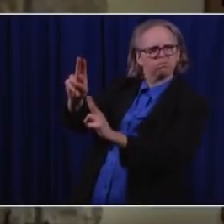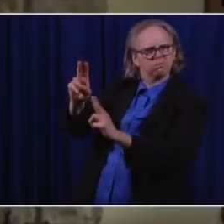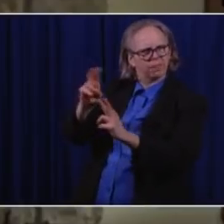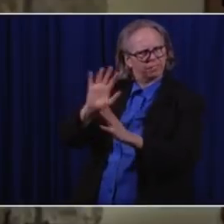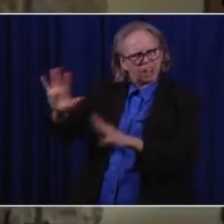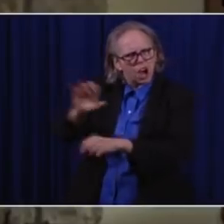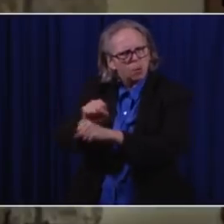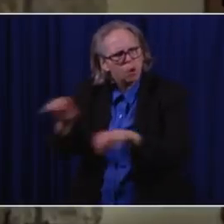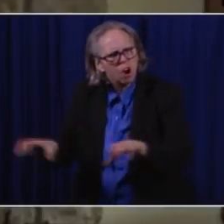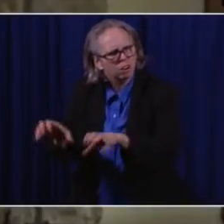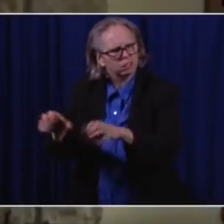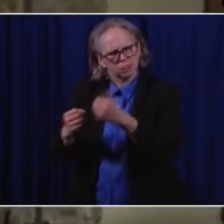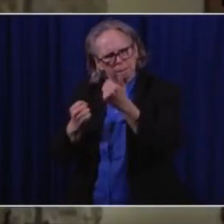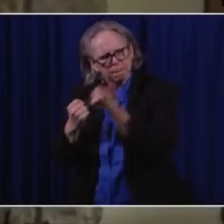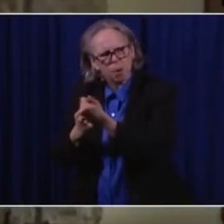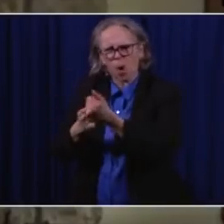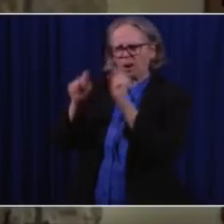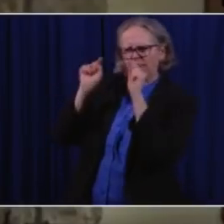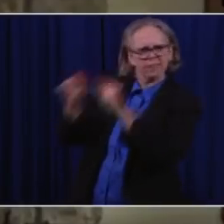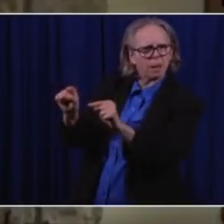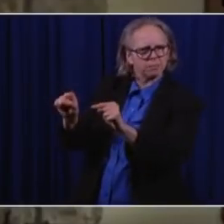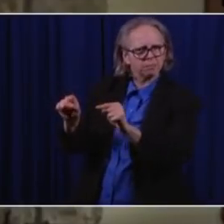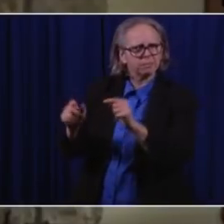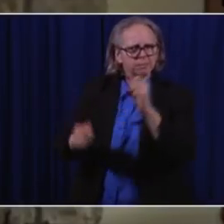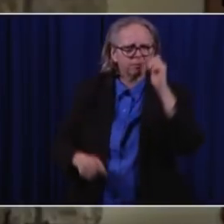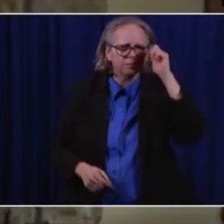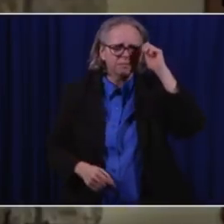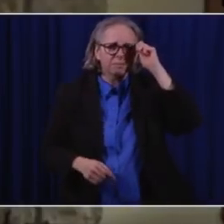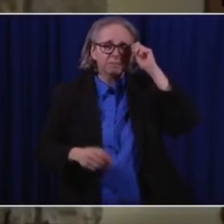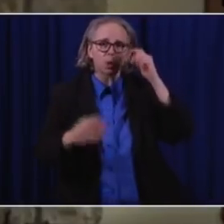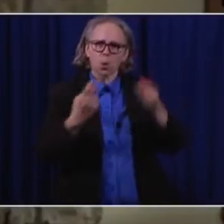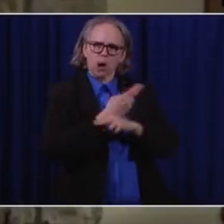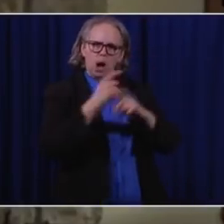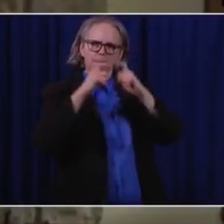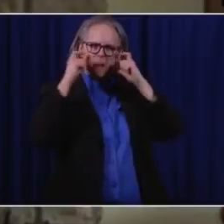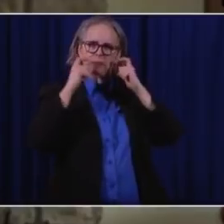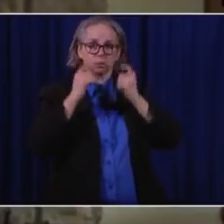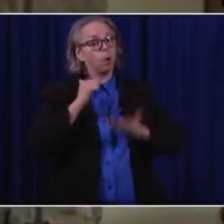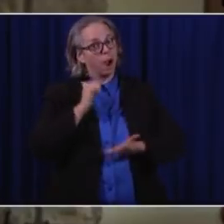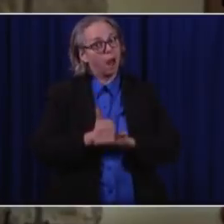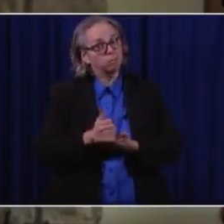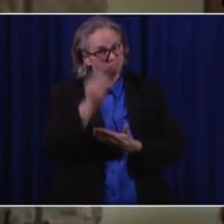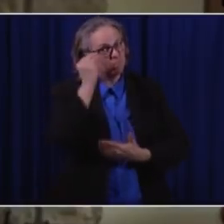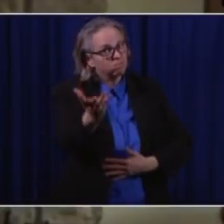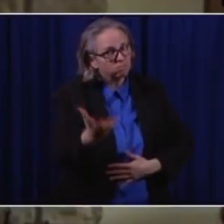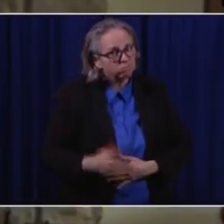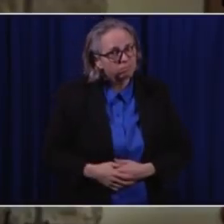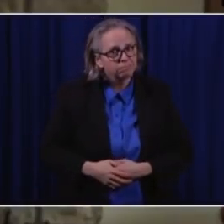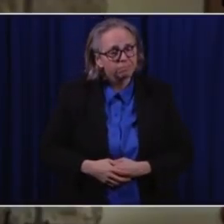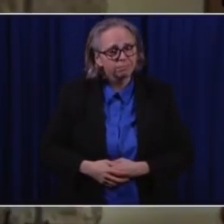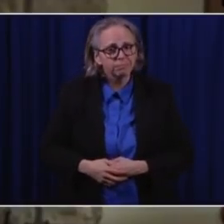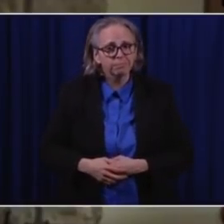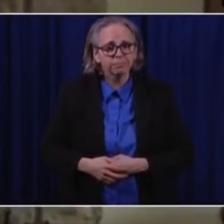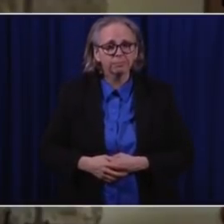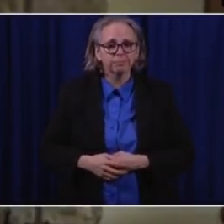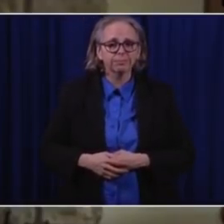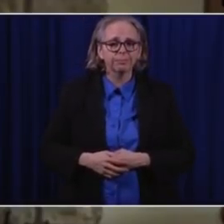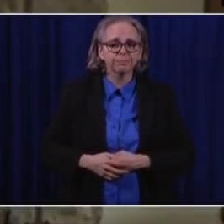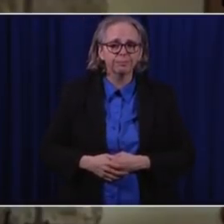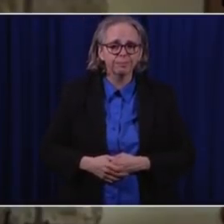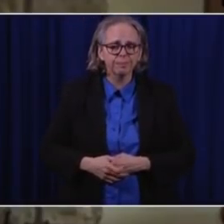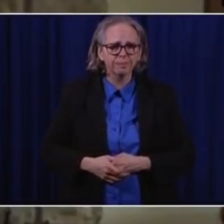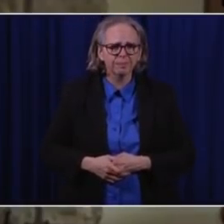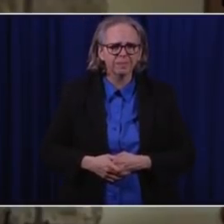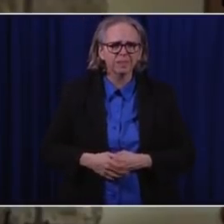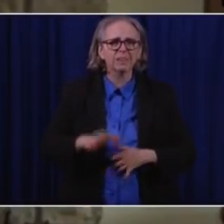health professionals who are there. So it will help. It's one of many things, but ultimately, the most